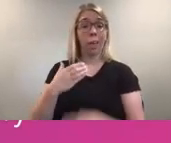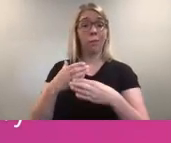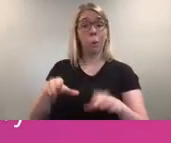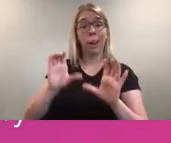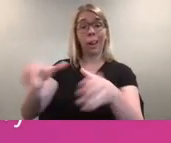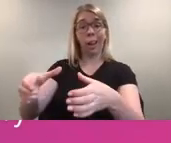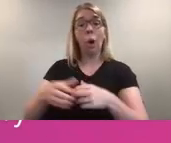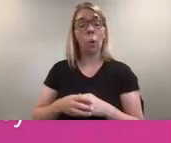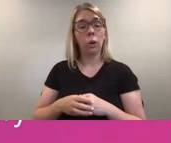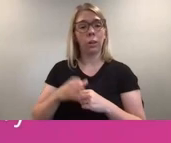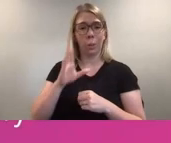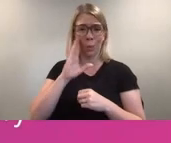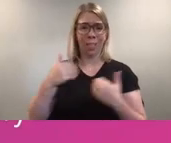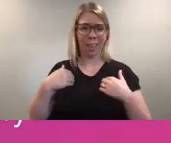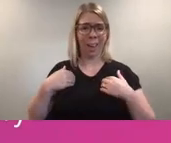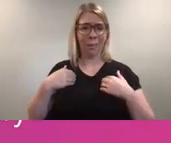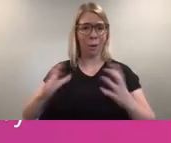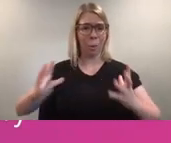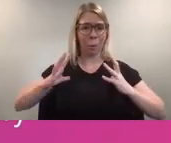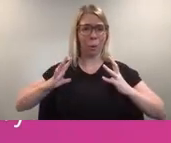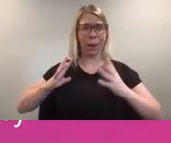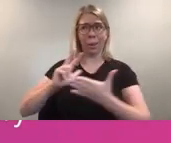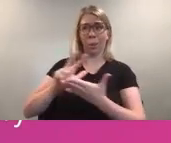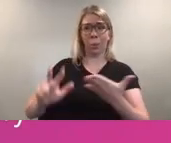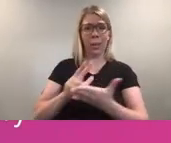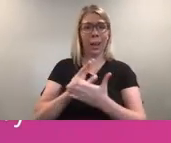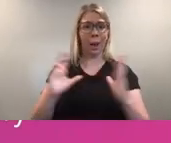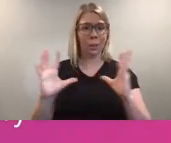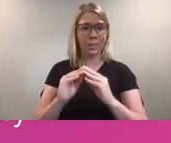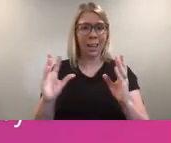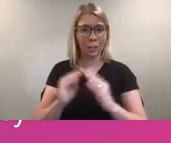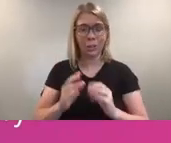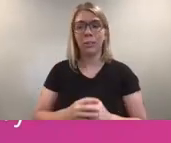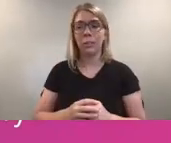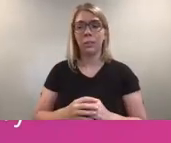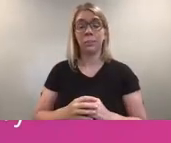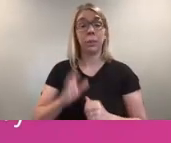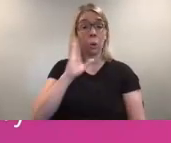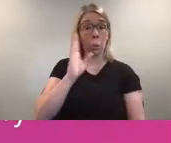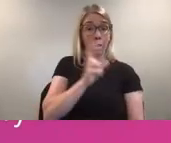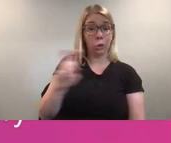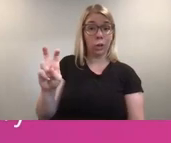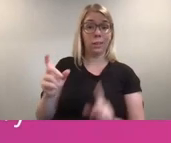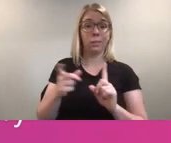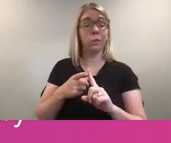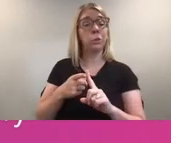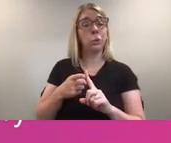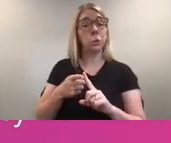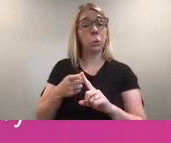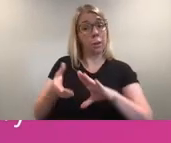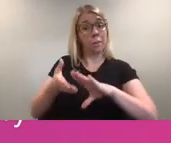take a break. It's a 3-hour session. We will then transition into facilitating and